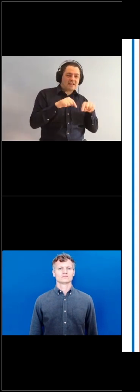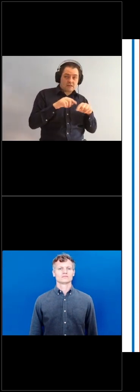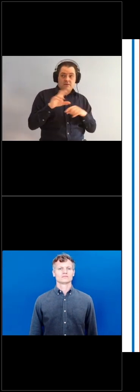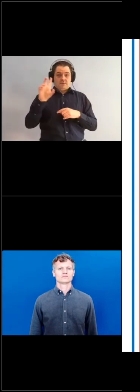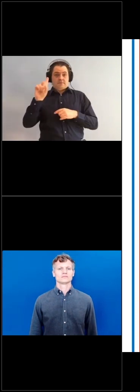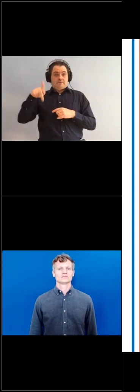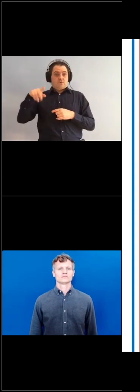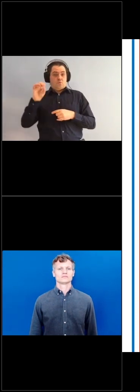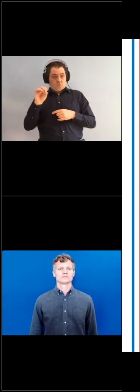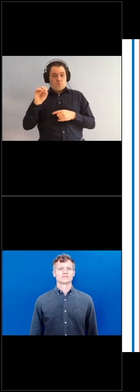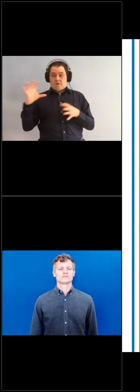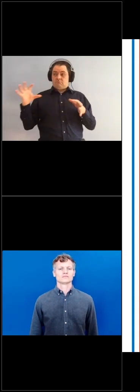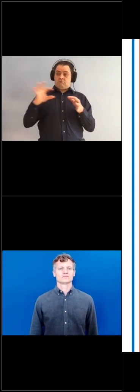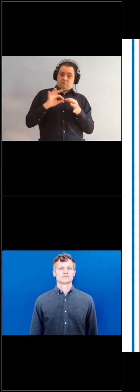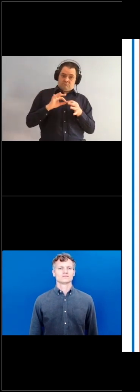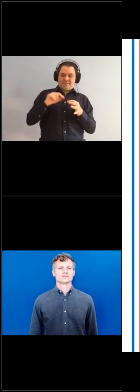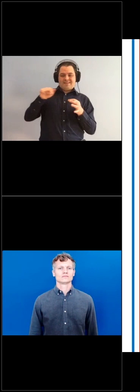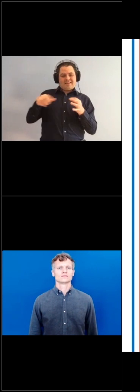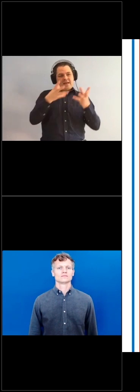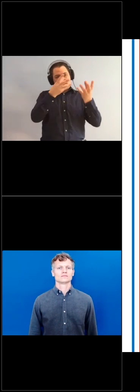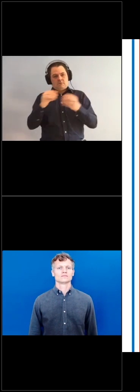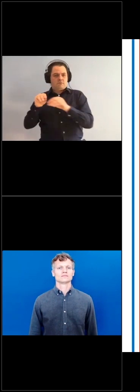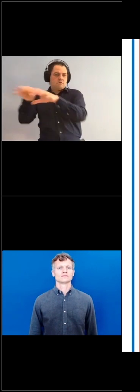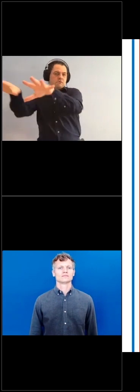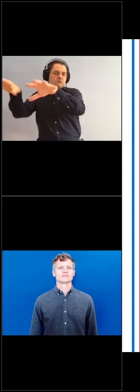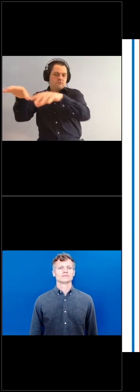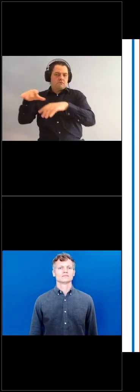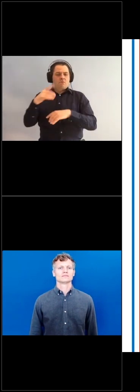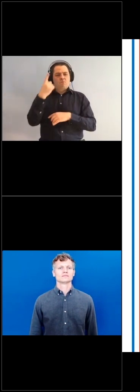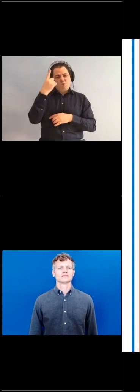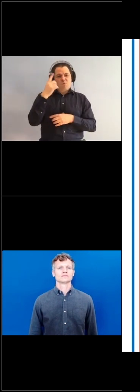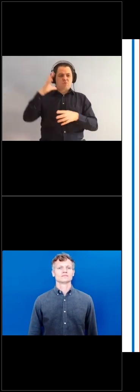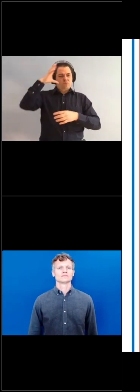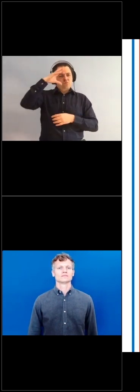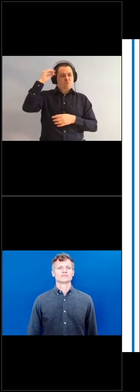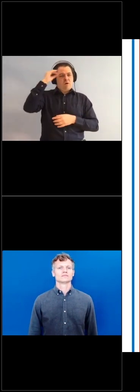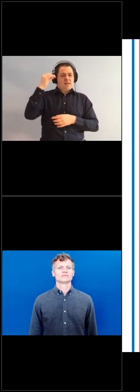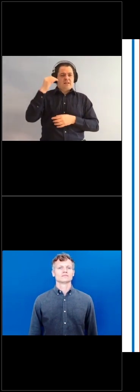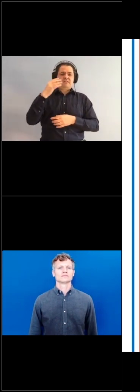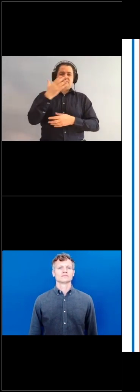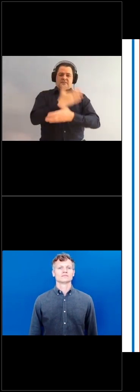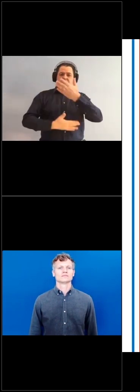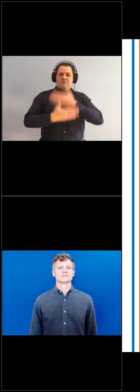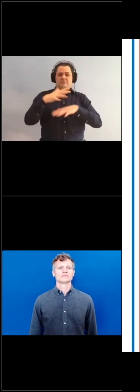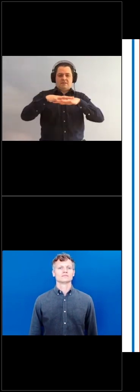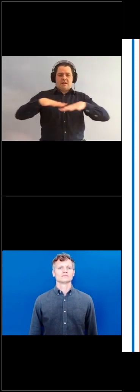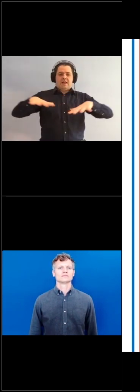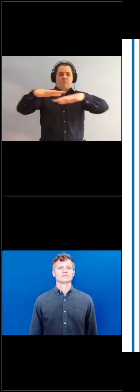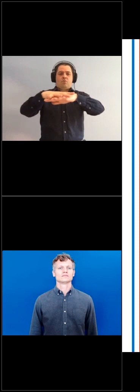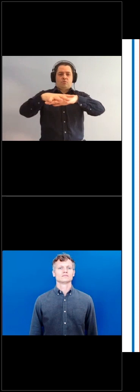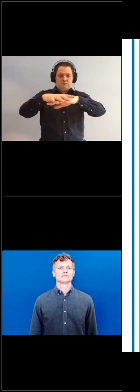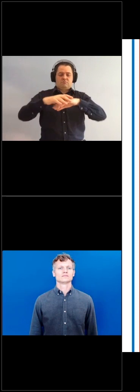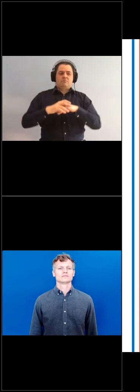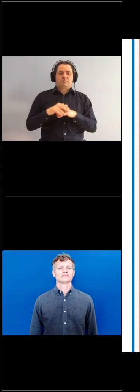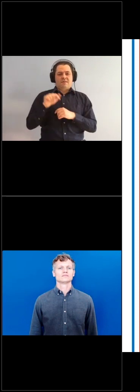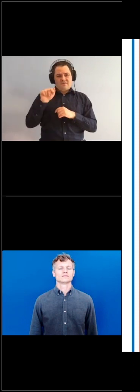called Somali Disability Network, which frequently highlights issues, and also in